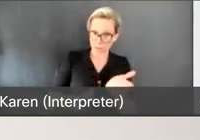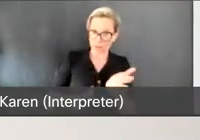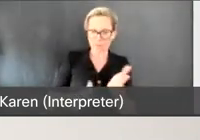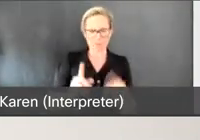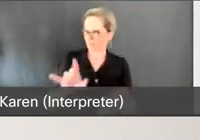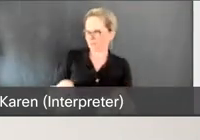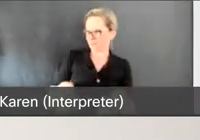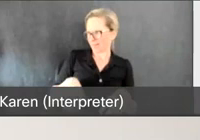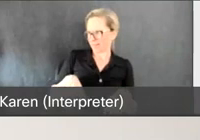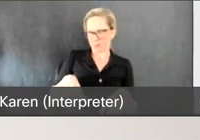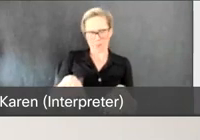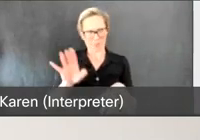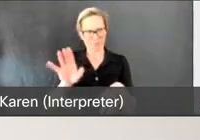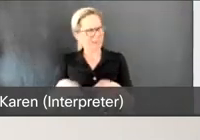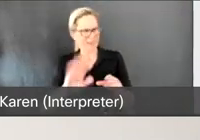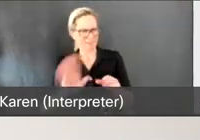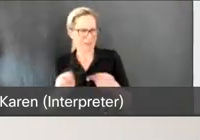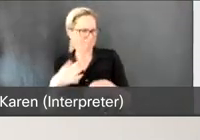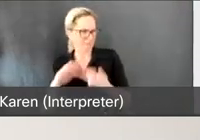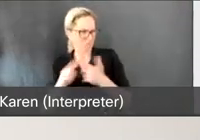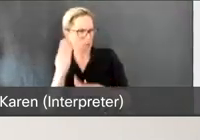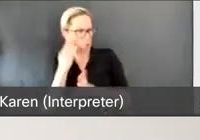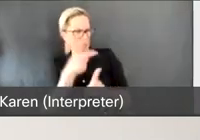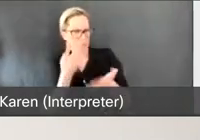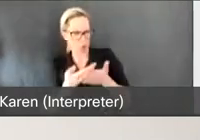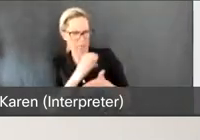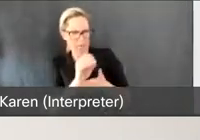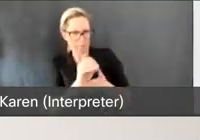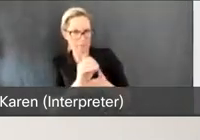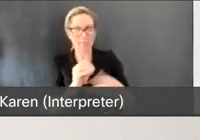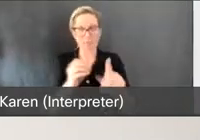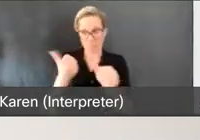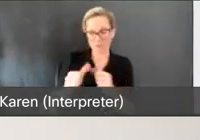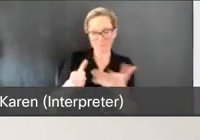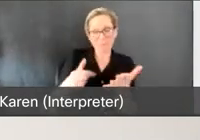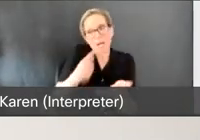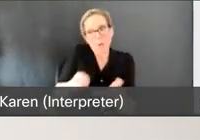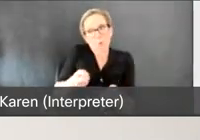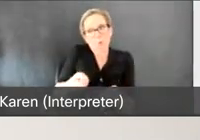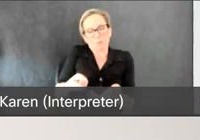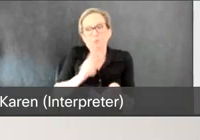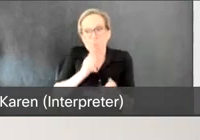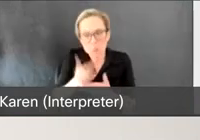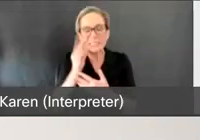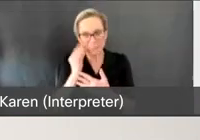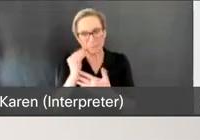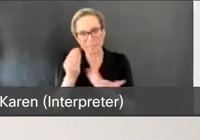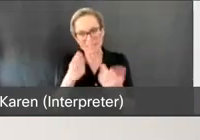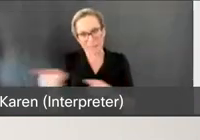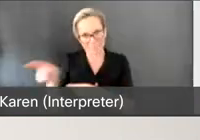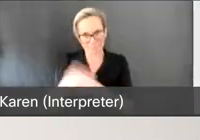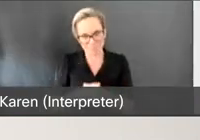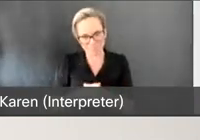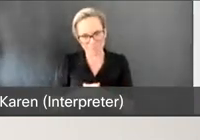to my friend or my relative, know that I'm talking from horror stories. So you want to make sure that the